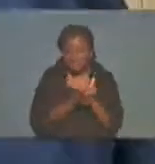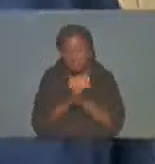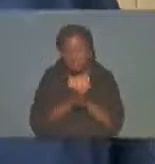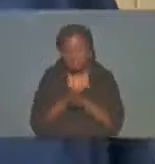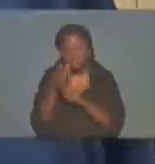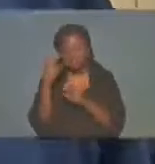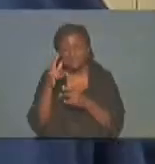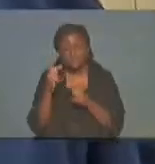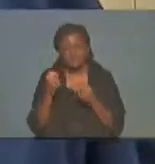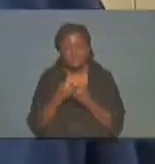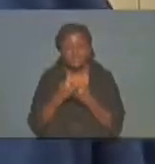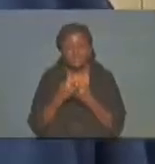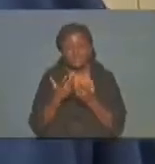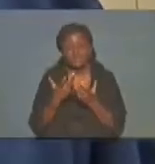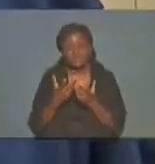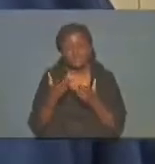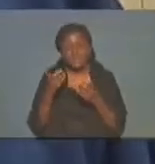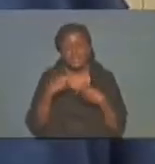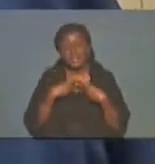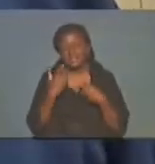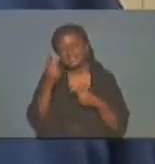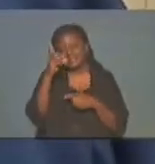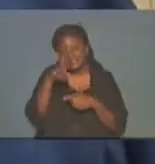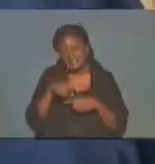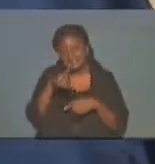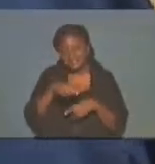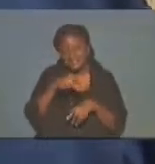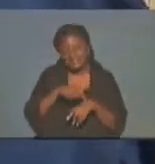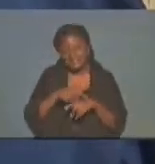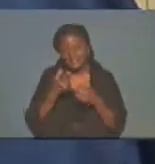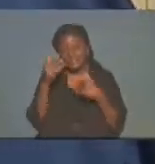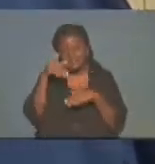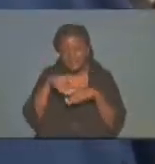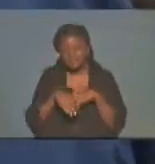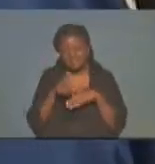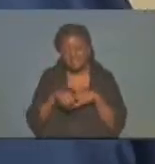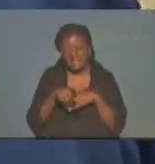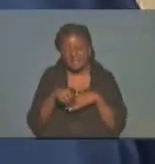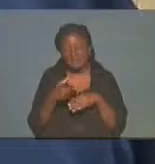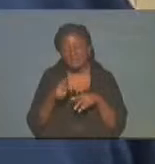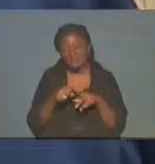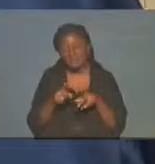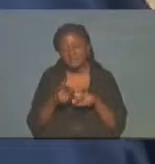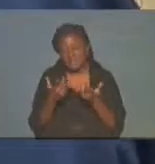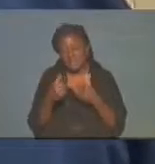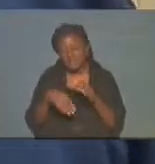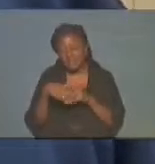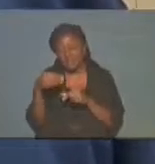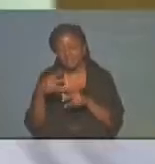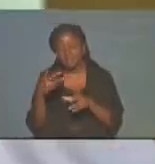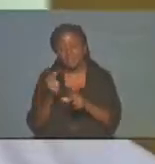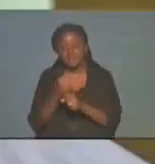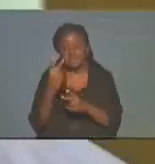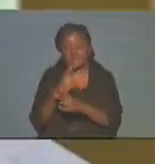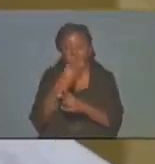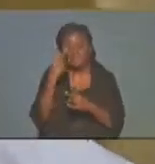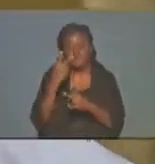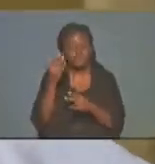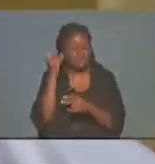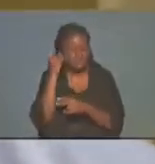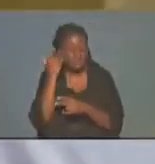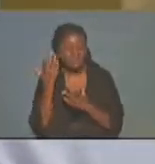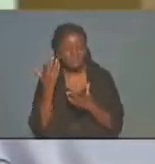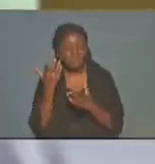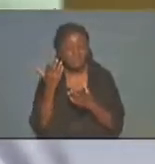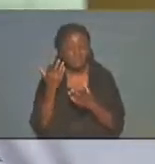had a little downhill where we going down in that slope, but they were able to come out in the end with a victory. You know,